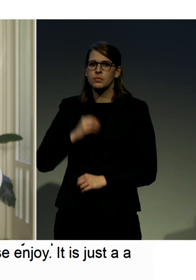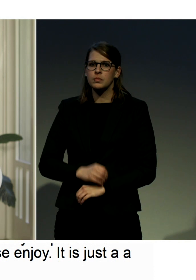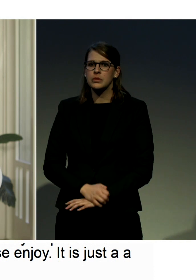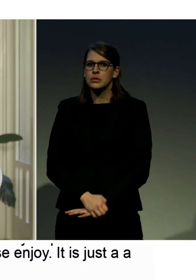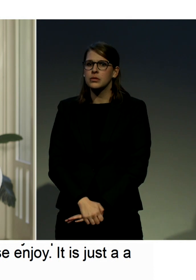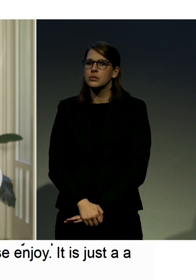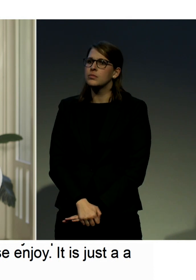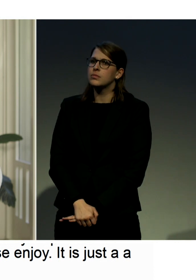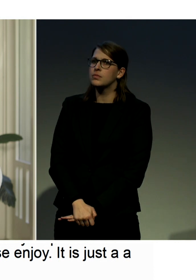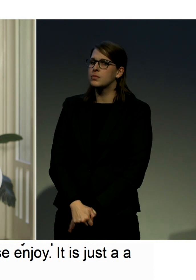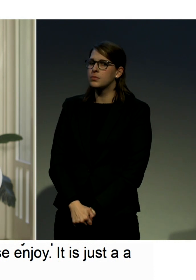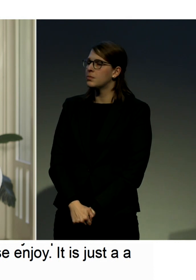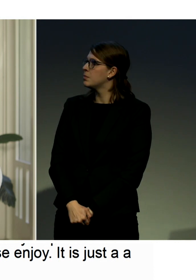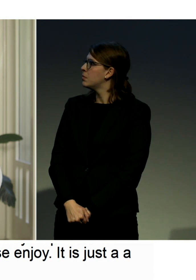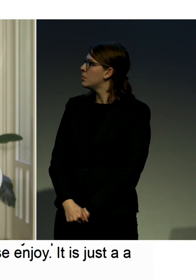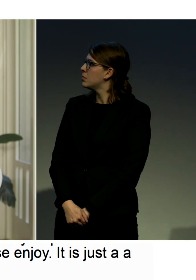and gentlemen of the jury,